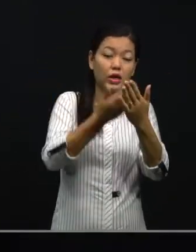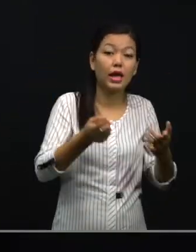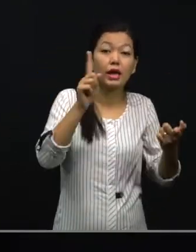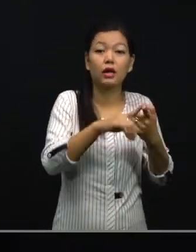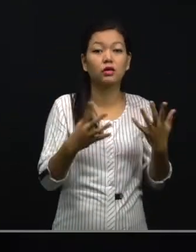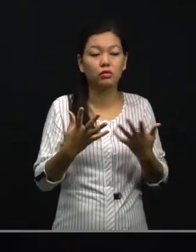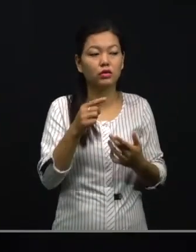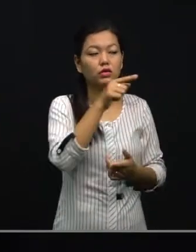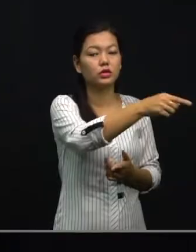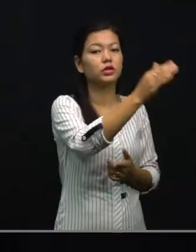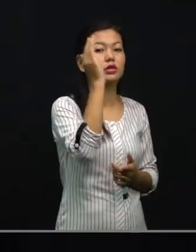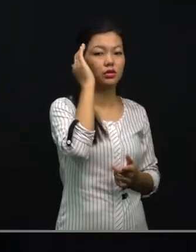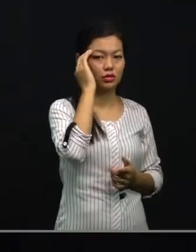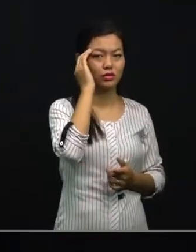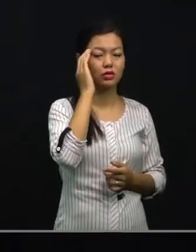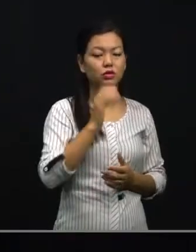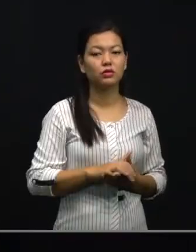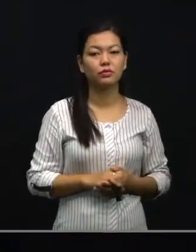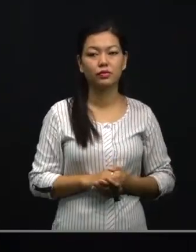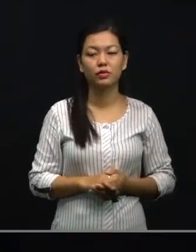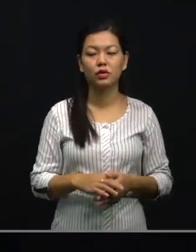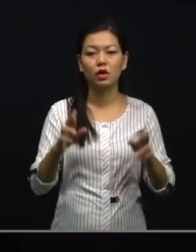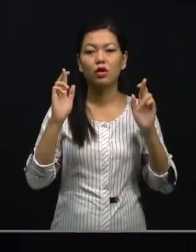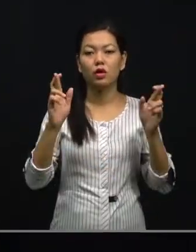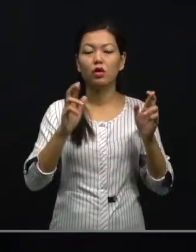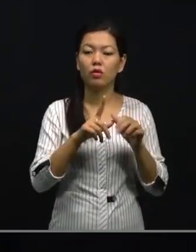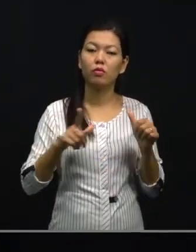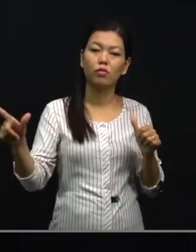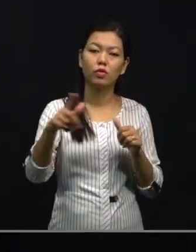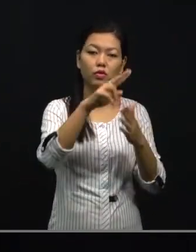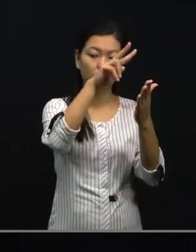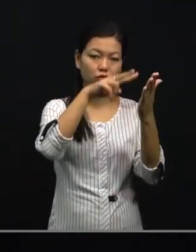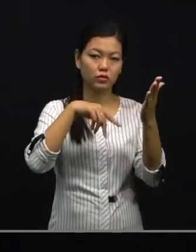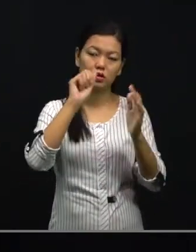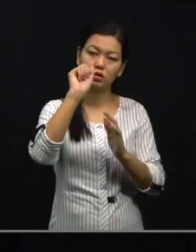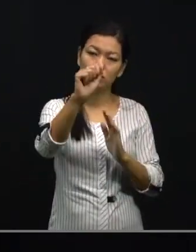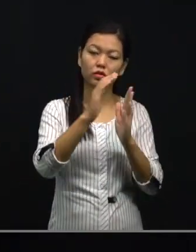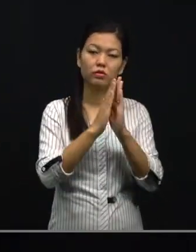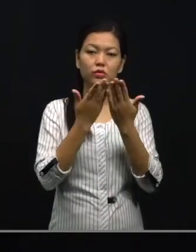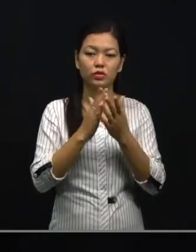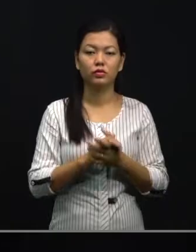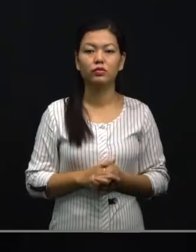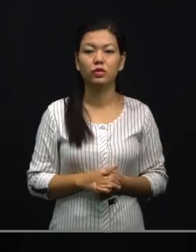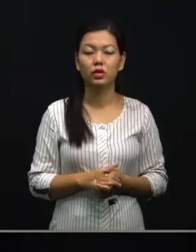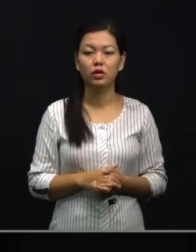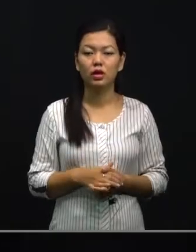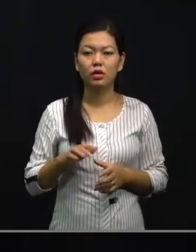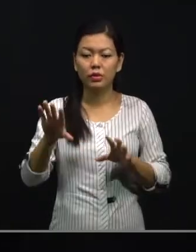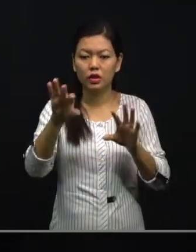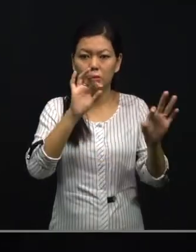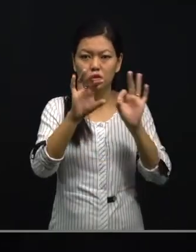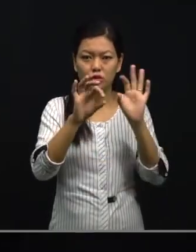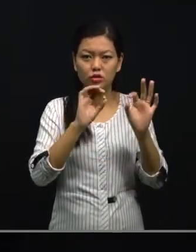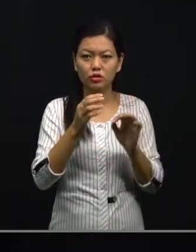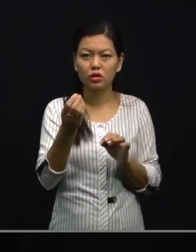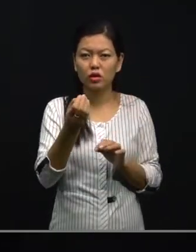to find peace. And I hope you would take some time to read it. So that's what we have here. These are not only the characters here, but some